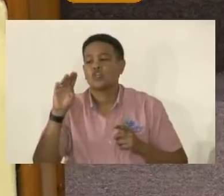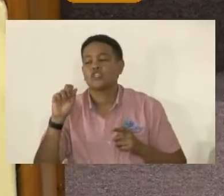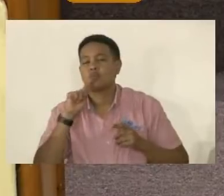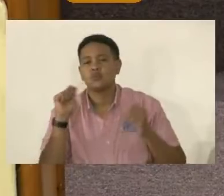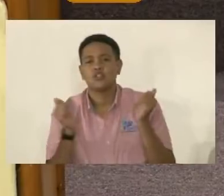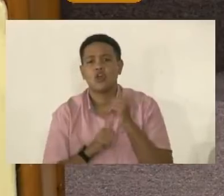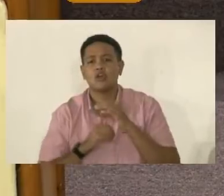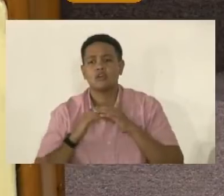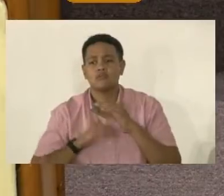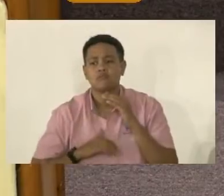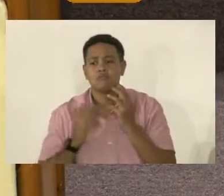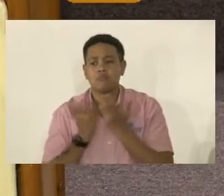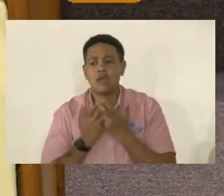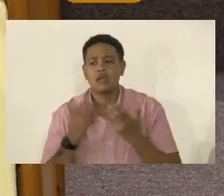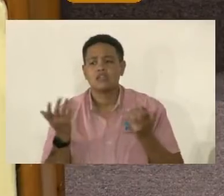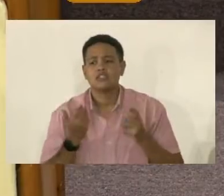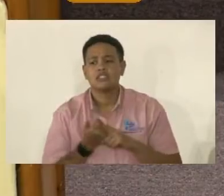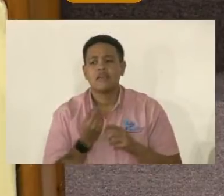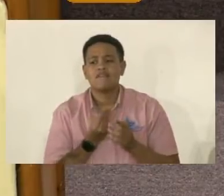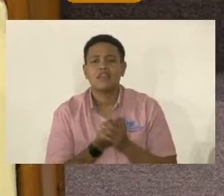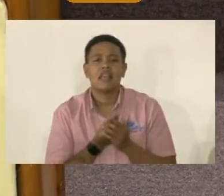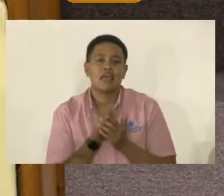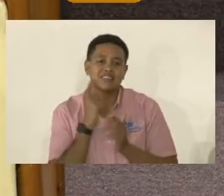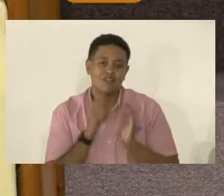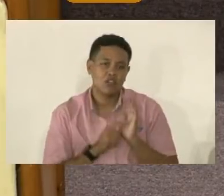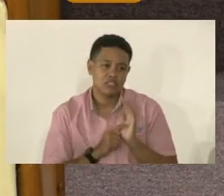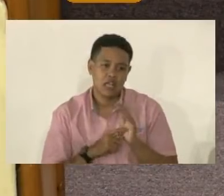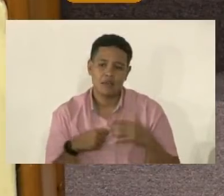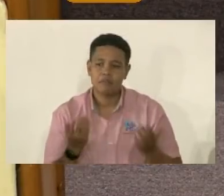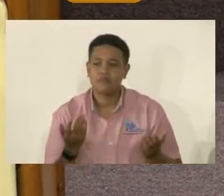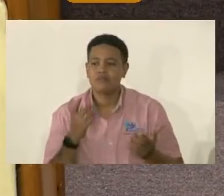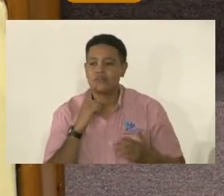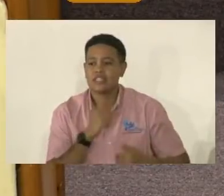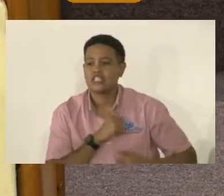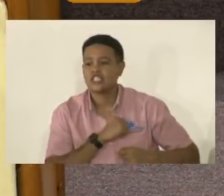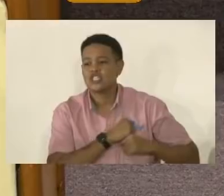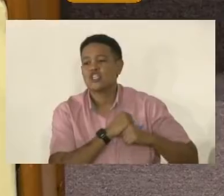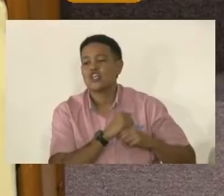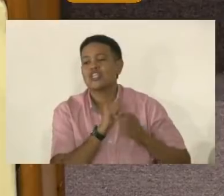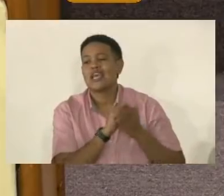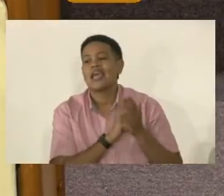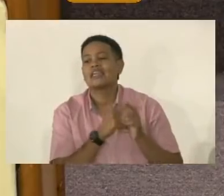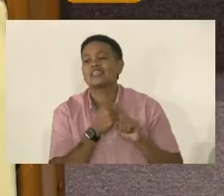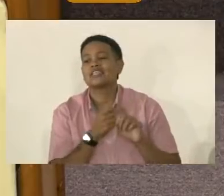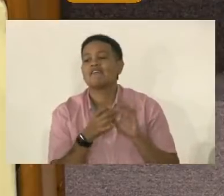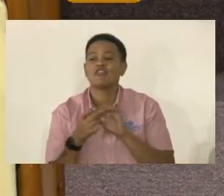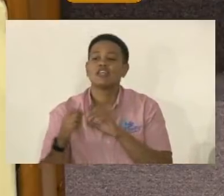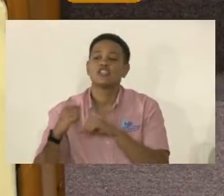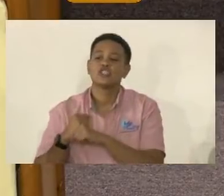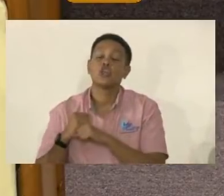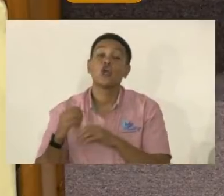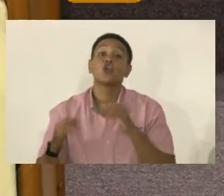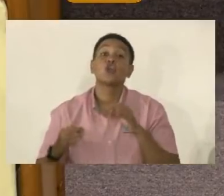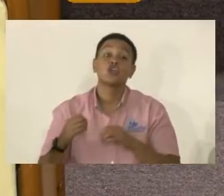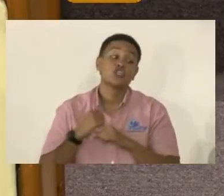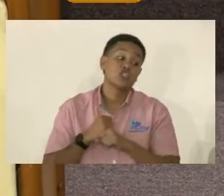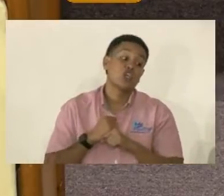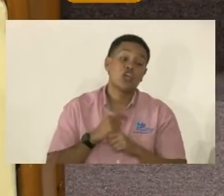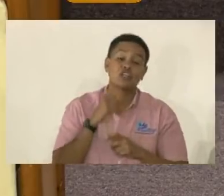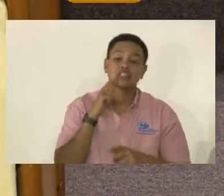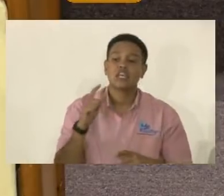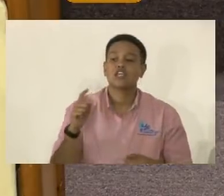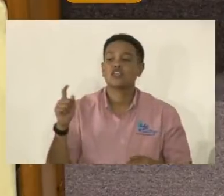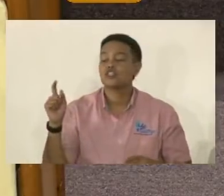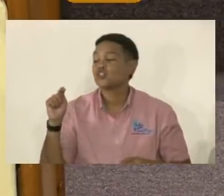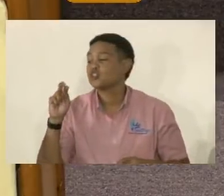under finance, for instance. So not all the security agencies fall at security. Port security is at